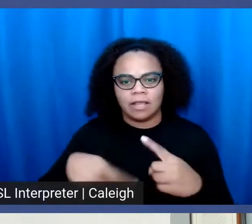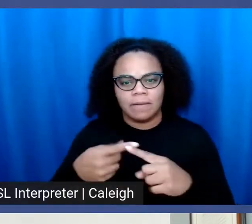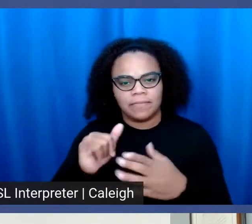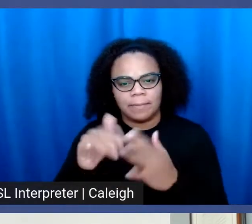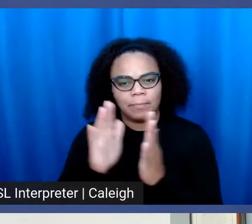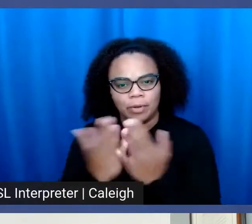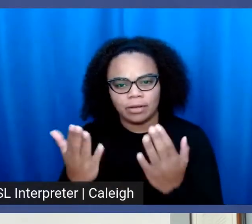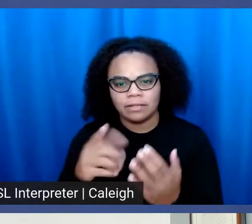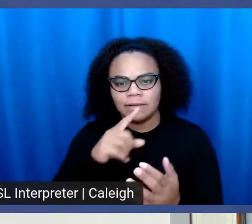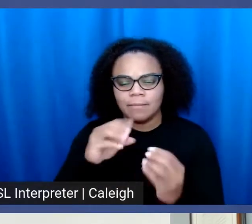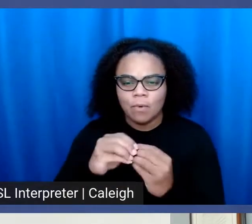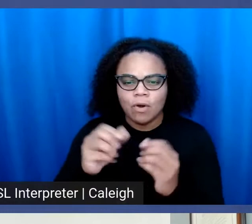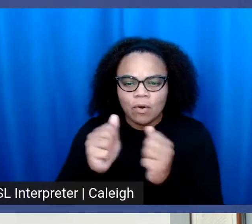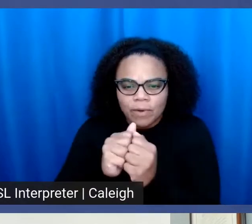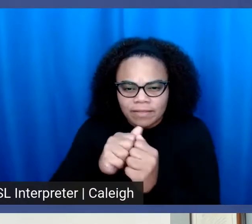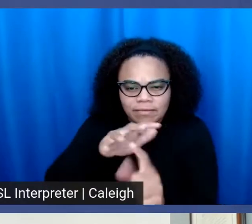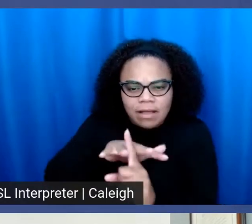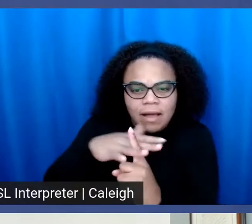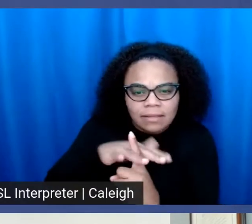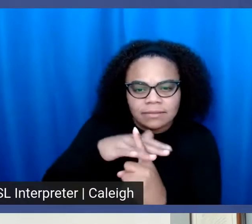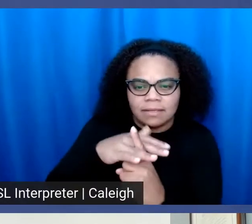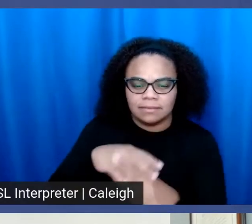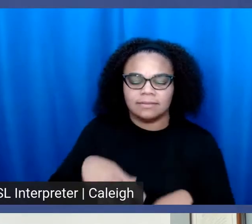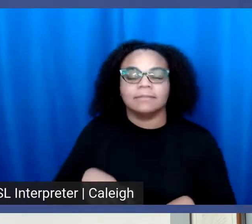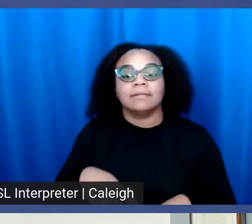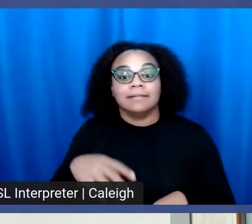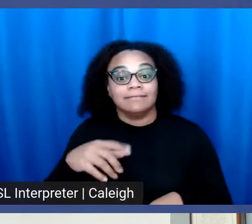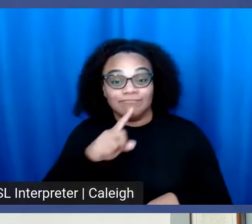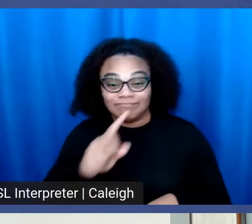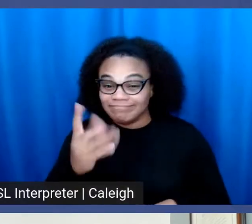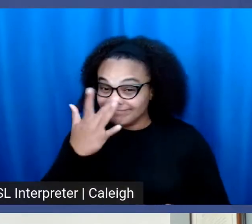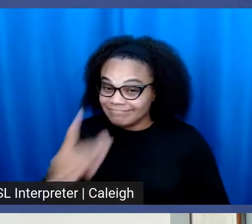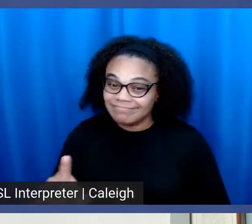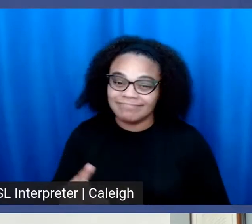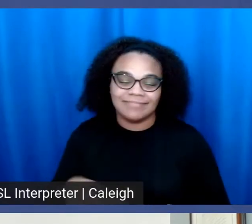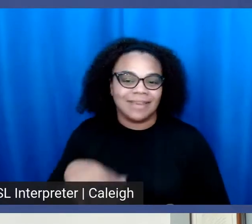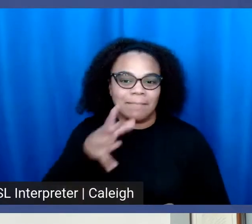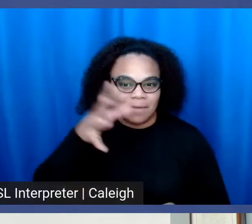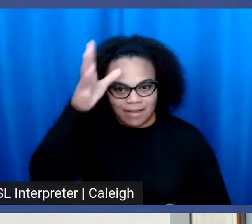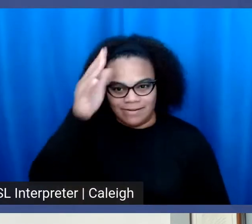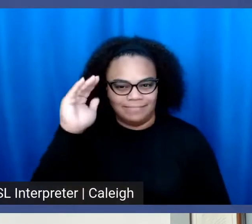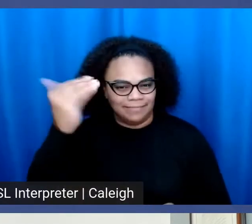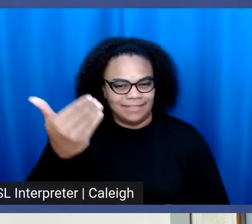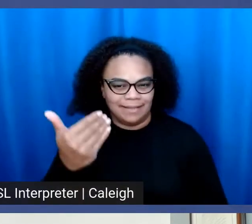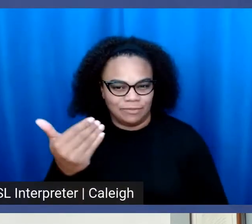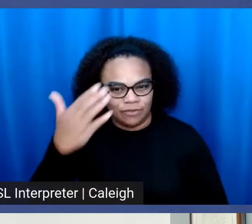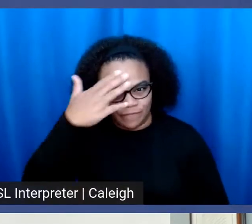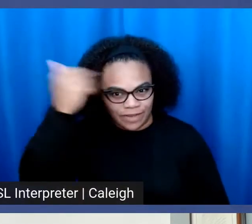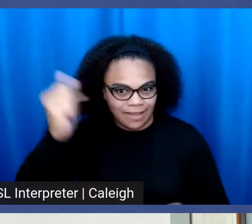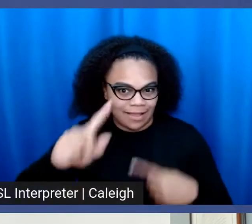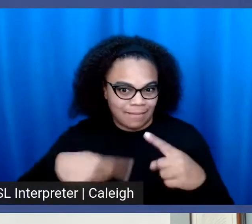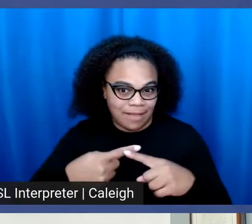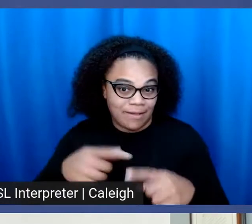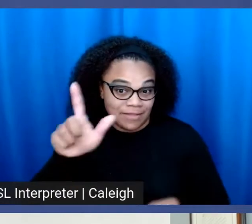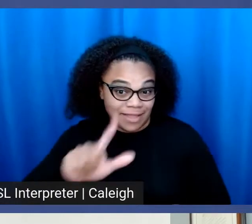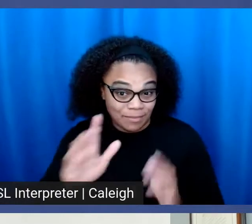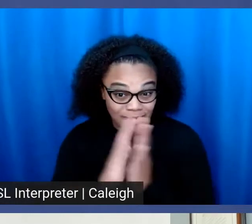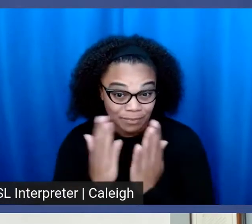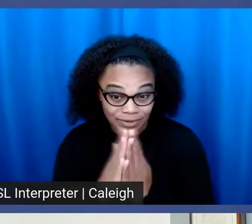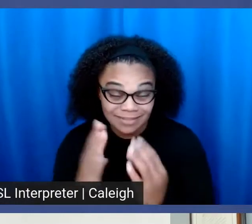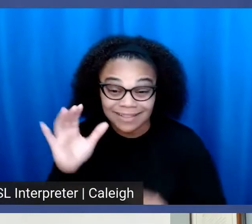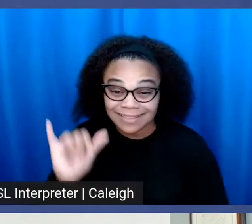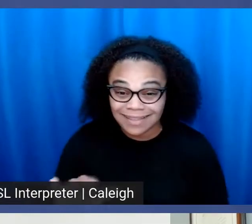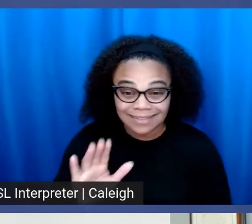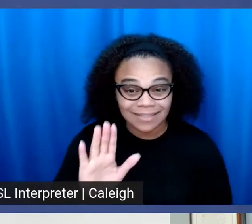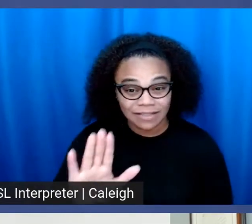And the interesting thing about library books, which many parents forget when they're in this objecting phase, is this is independent reading. So